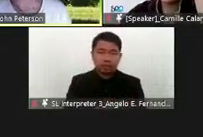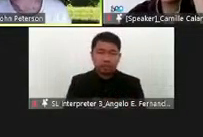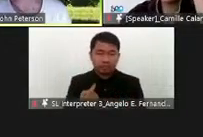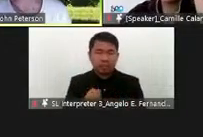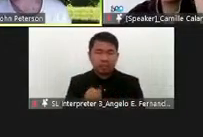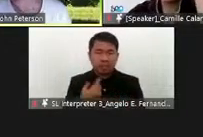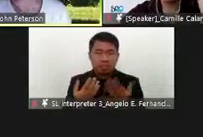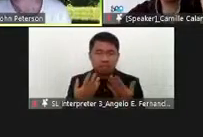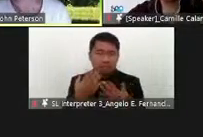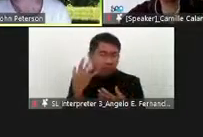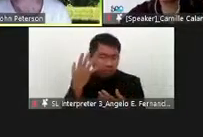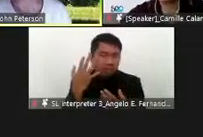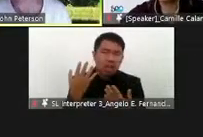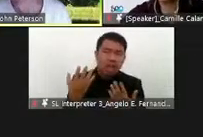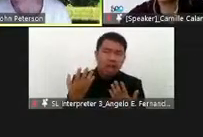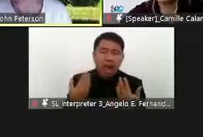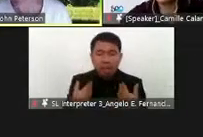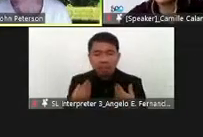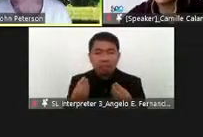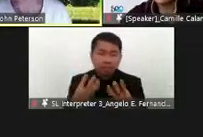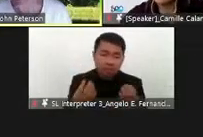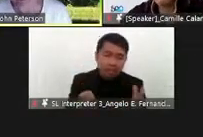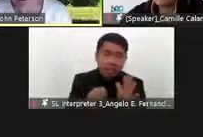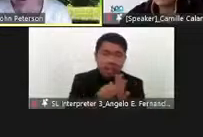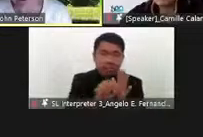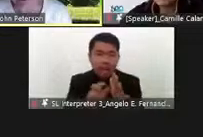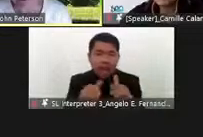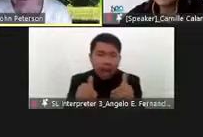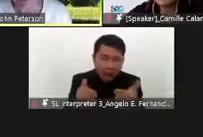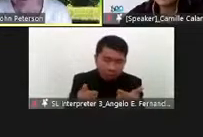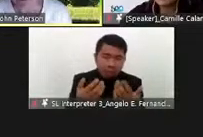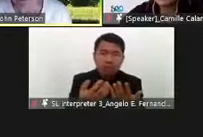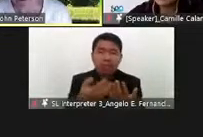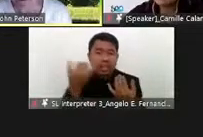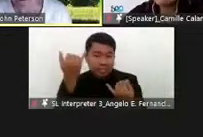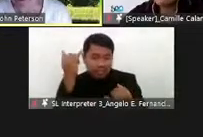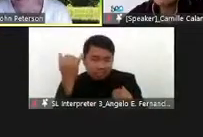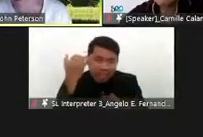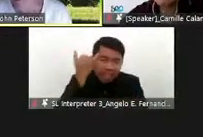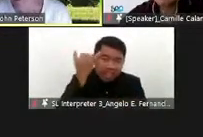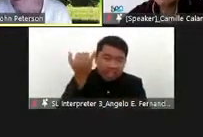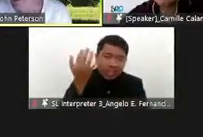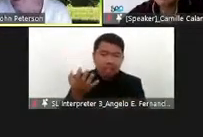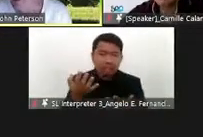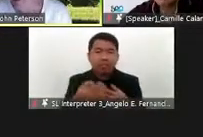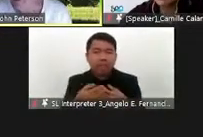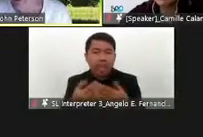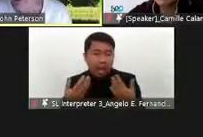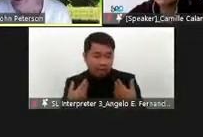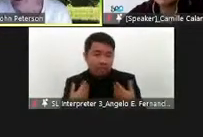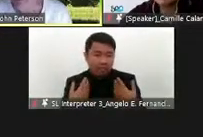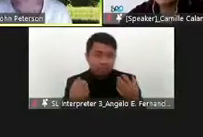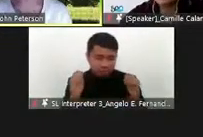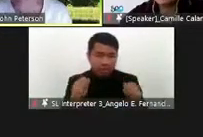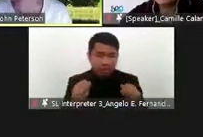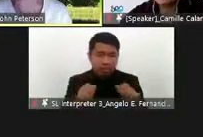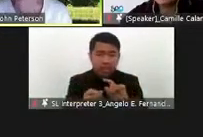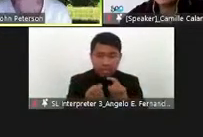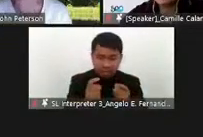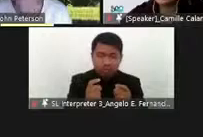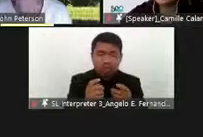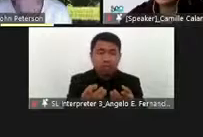I think there are lots of examples already accumulating about how indigenous perceptions of the landscape can be really, really